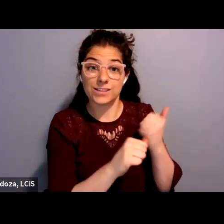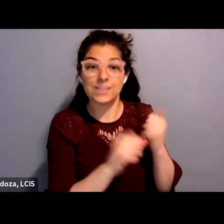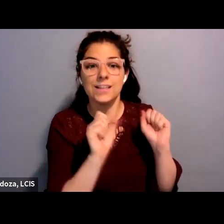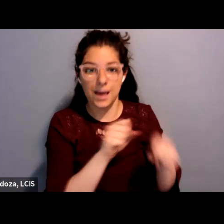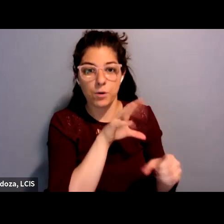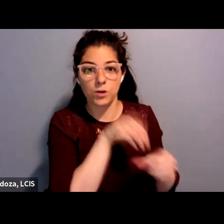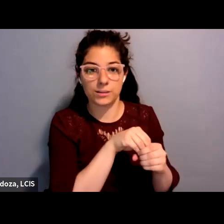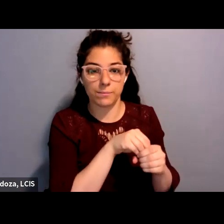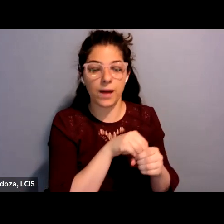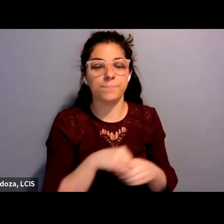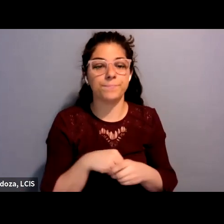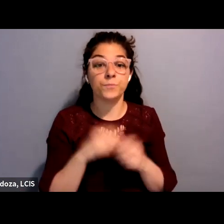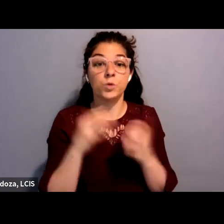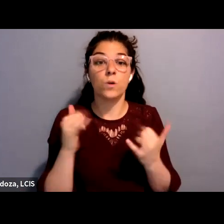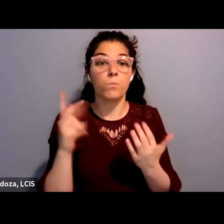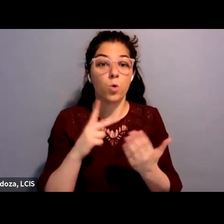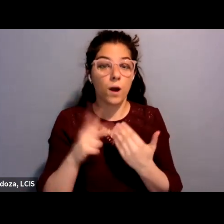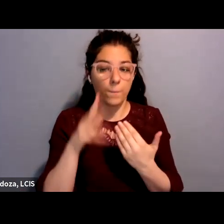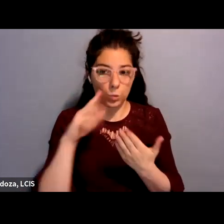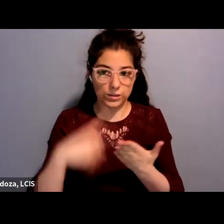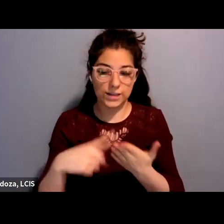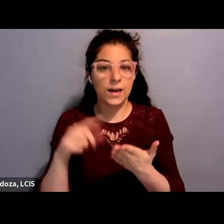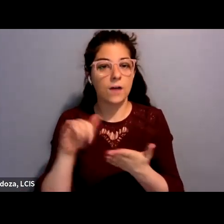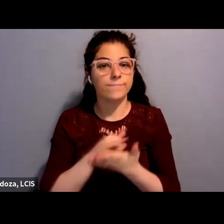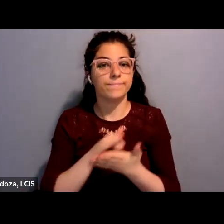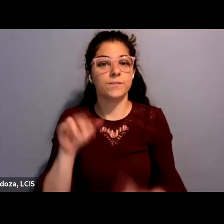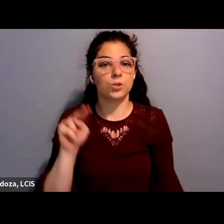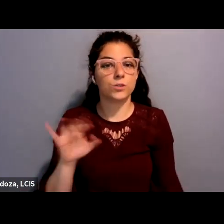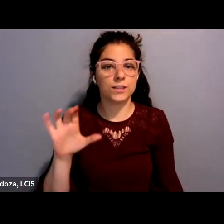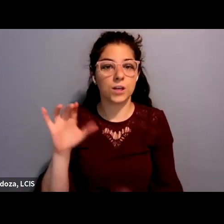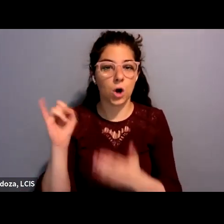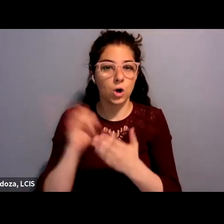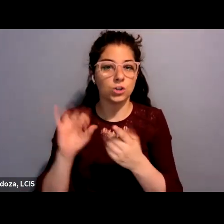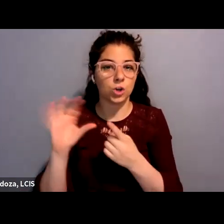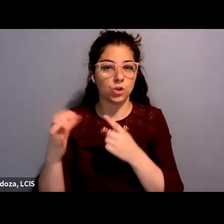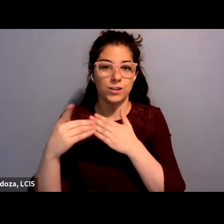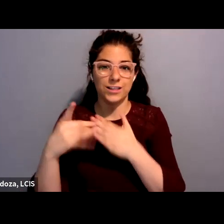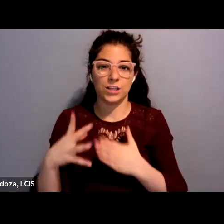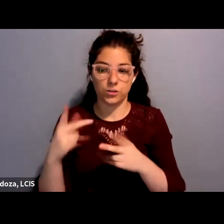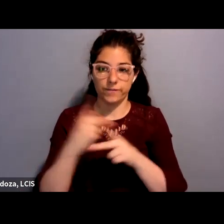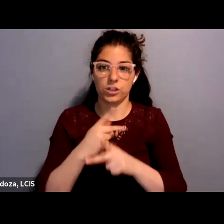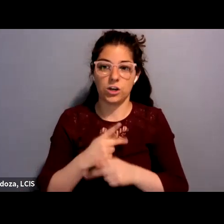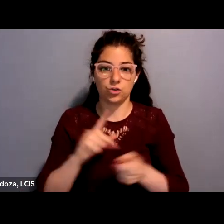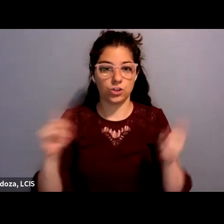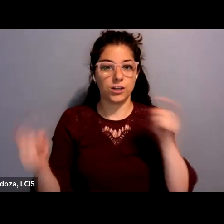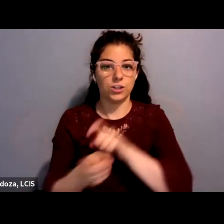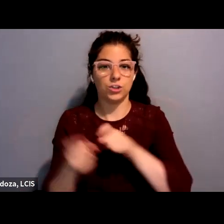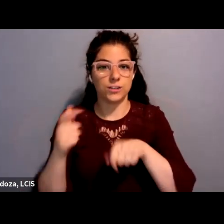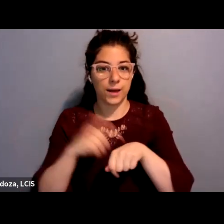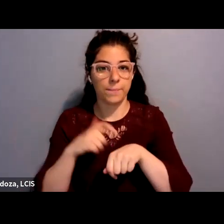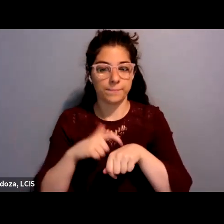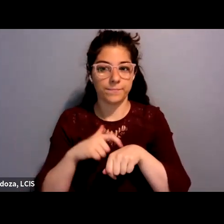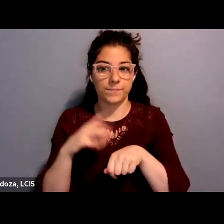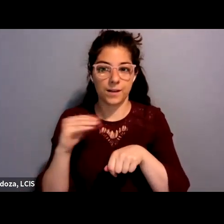Today's program will be a discussion on how New York City's arts and cultural leaders are navigating changing conditions and